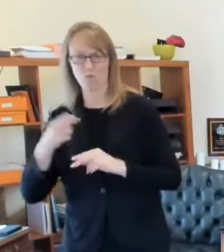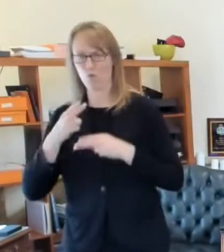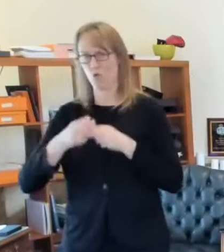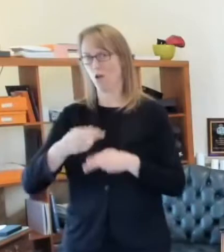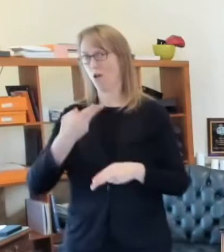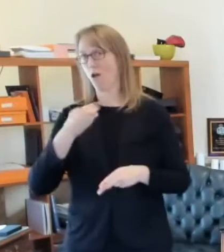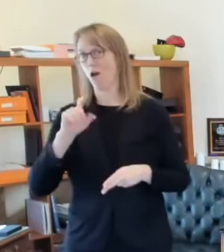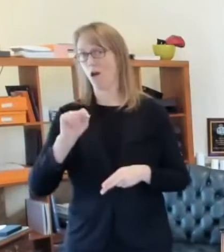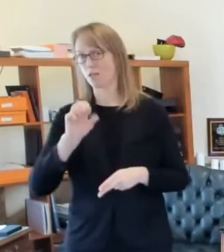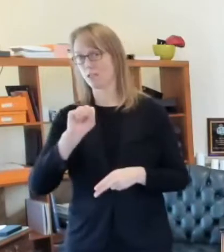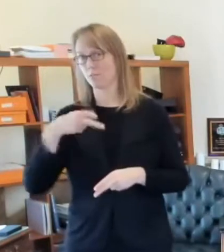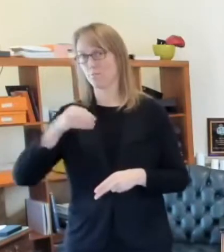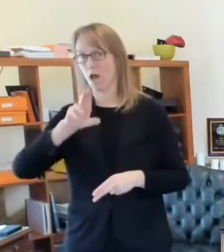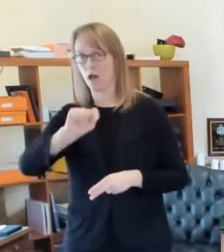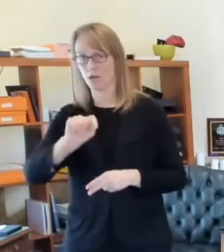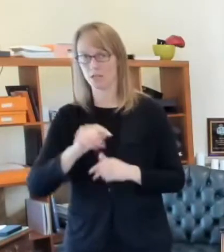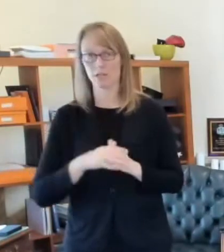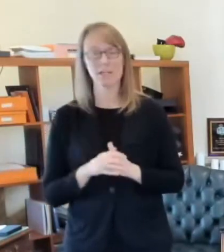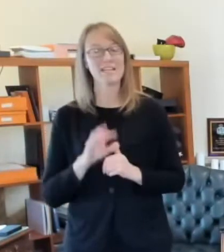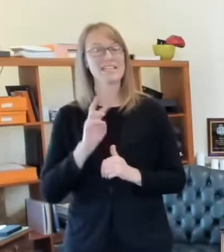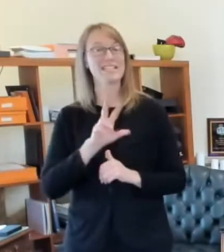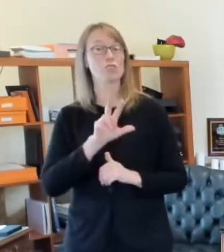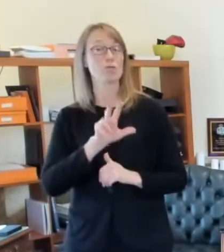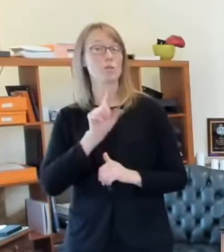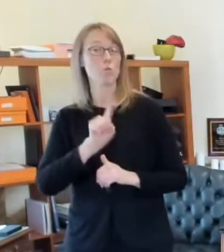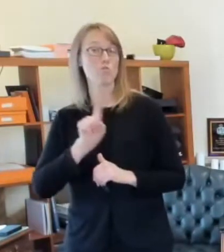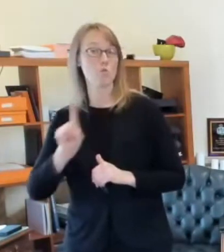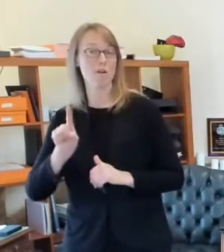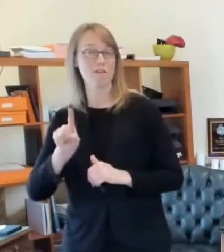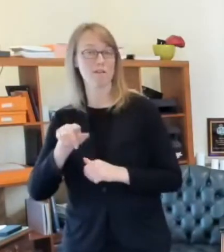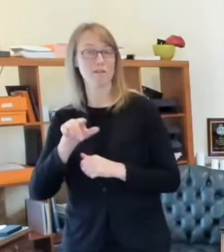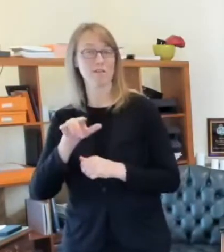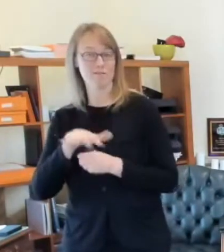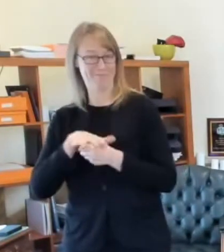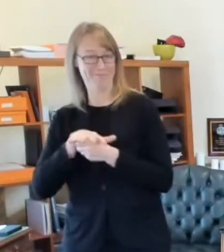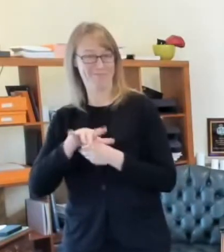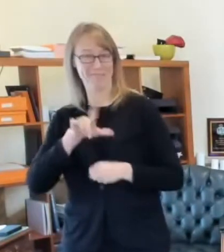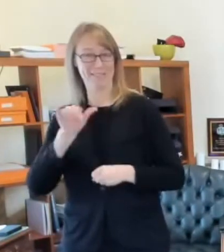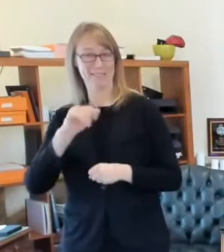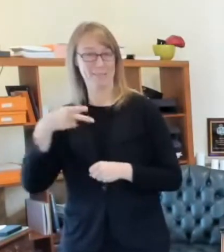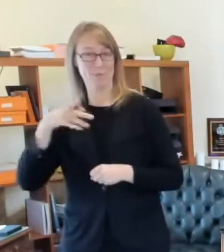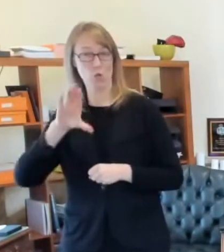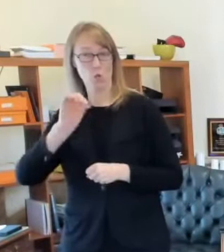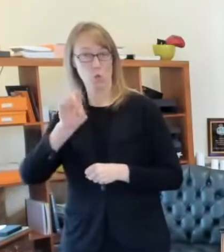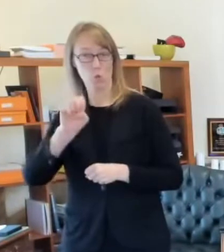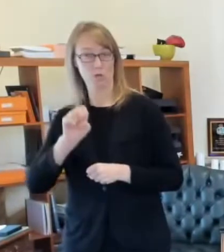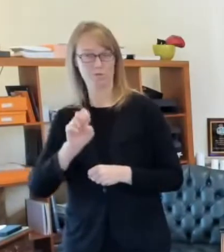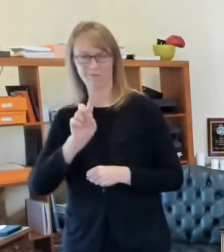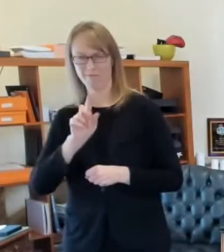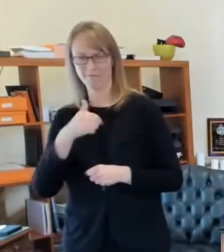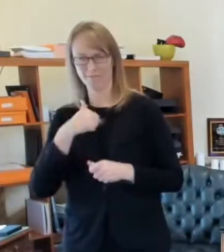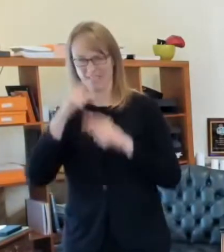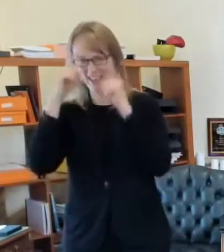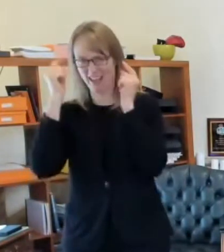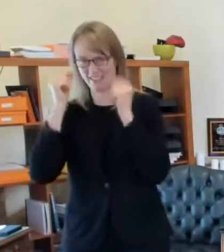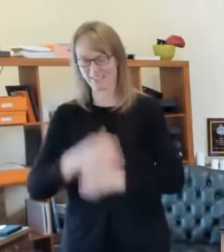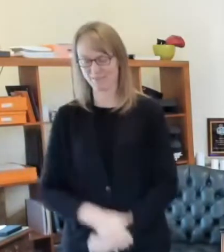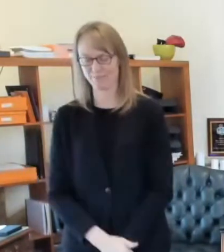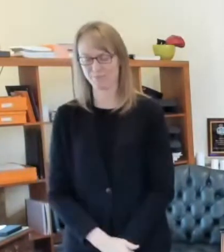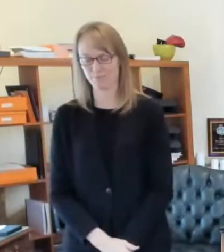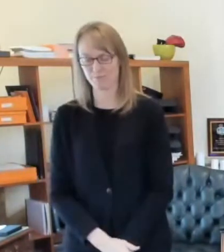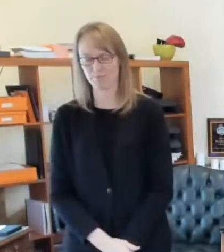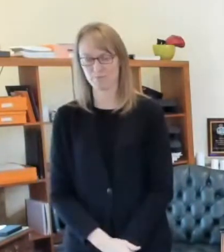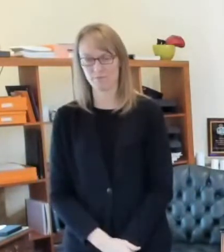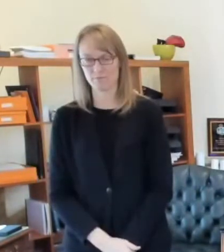hotspots in 6311. Let me put my glasses on here. Well, this